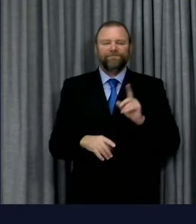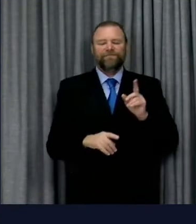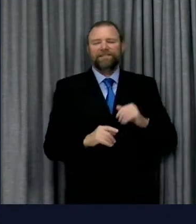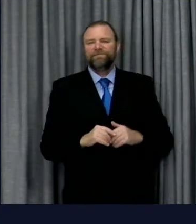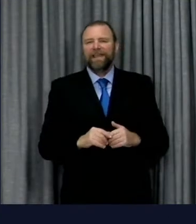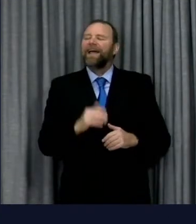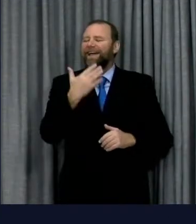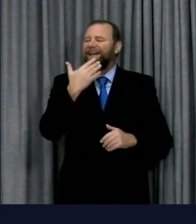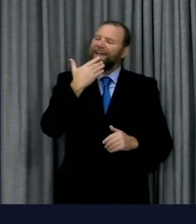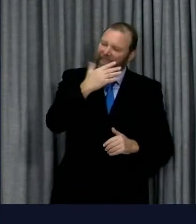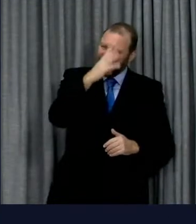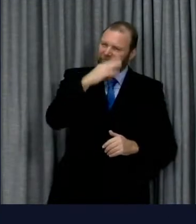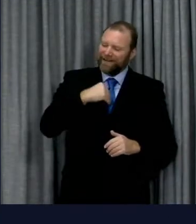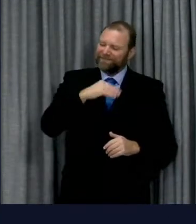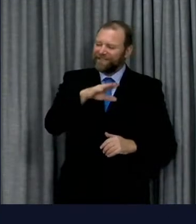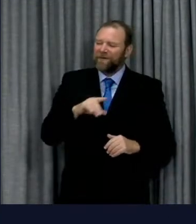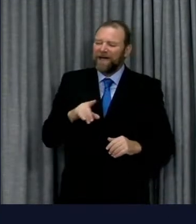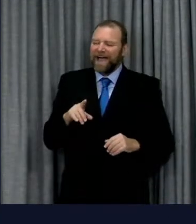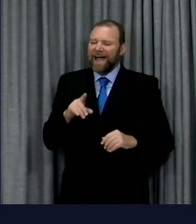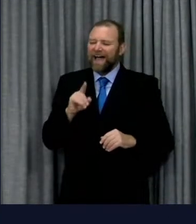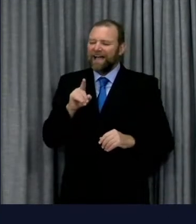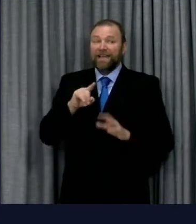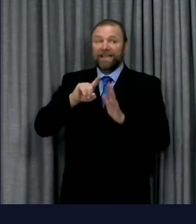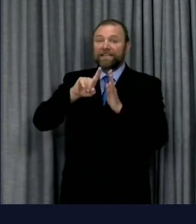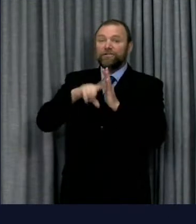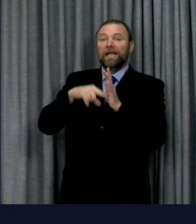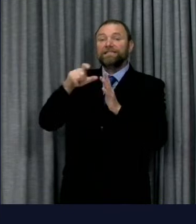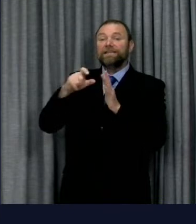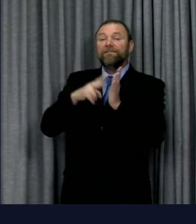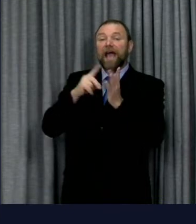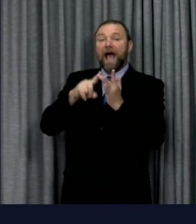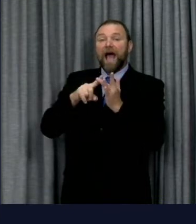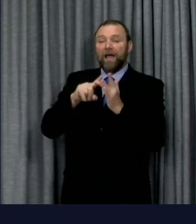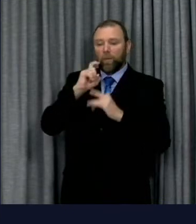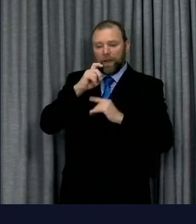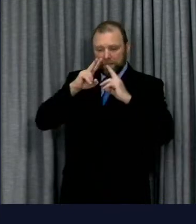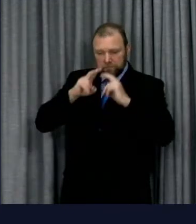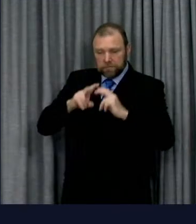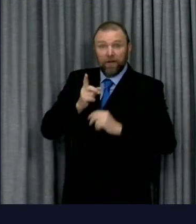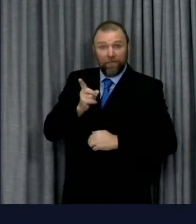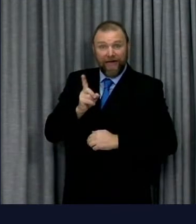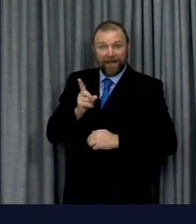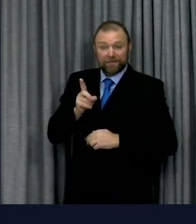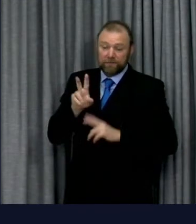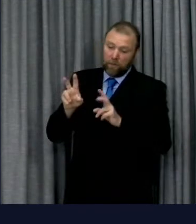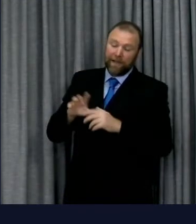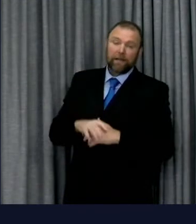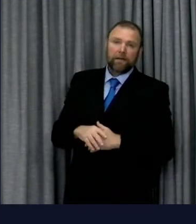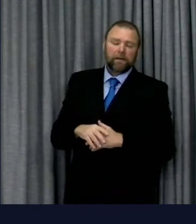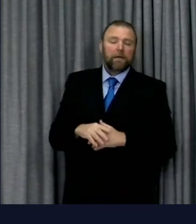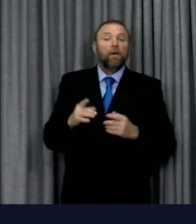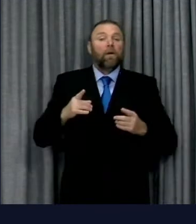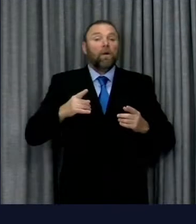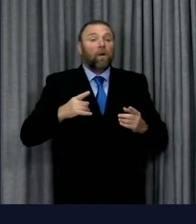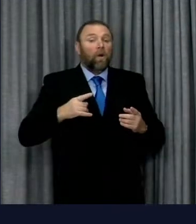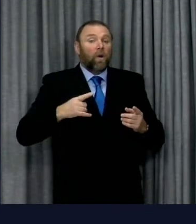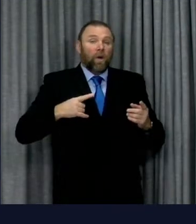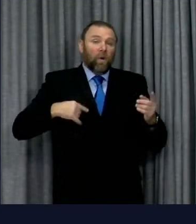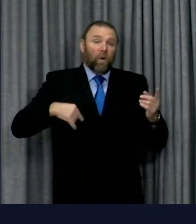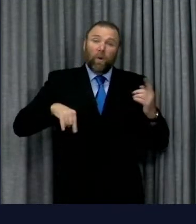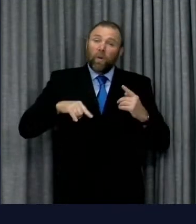Well, thank you. The JCVI will be looking at that topic. We know that